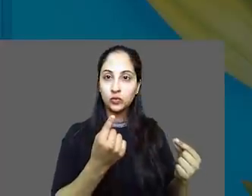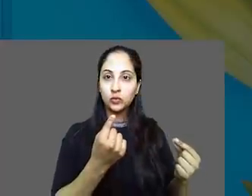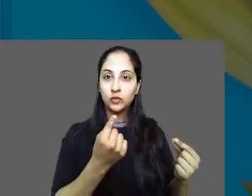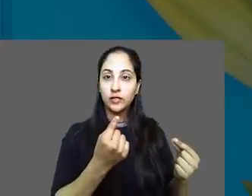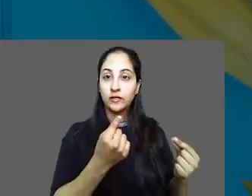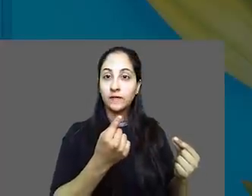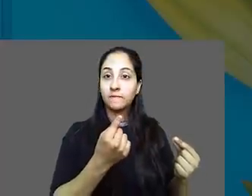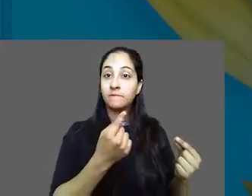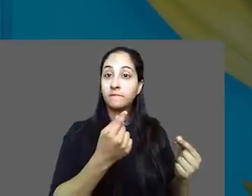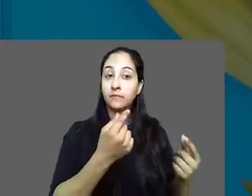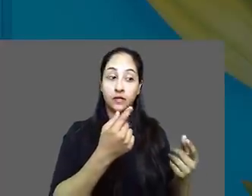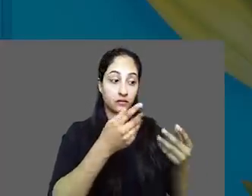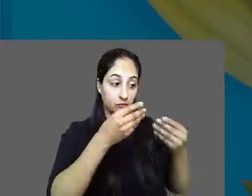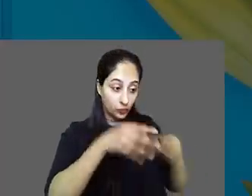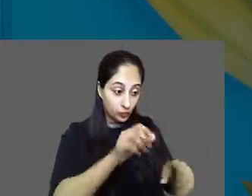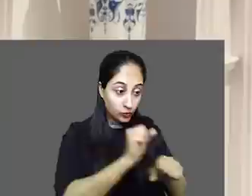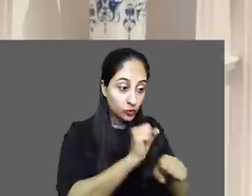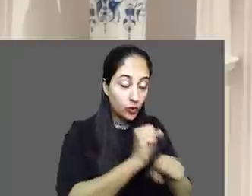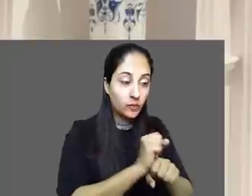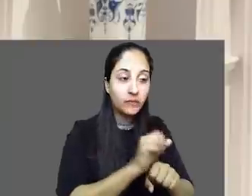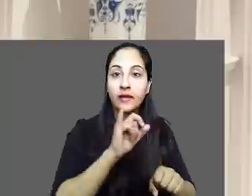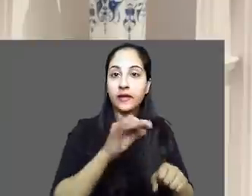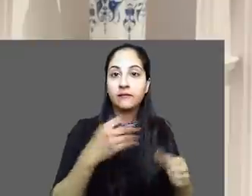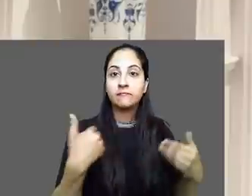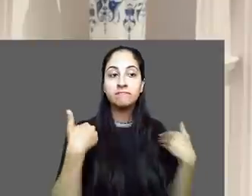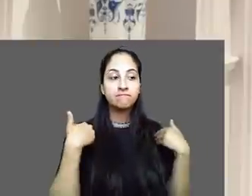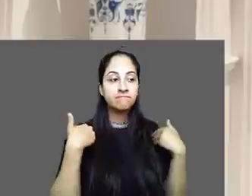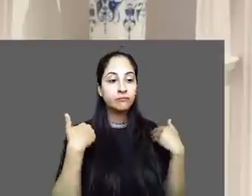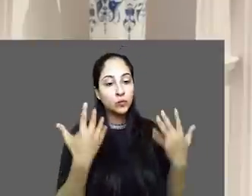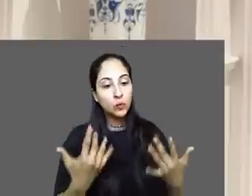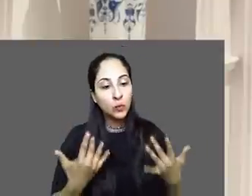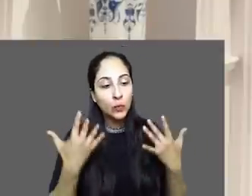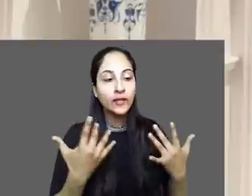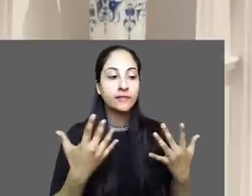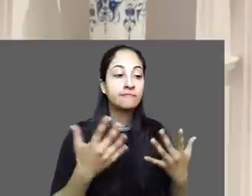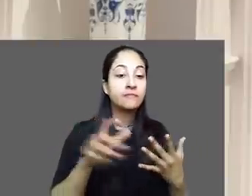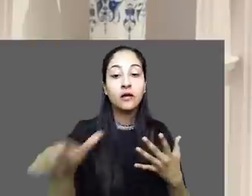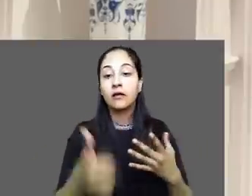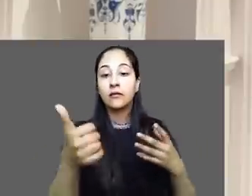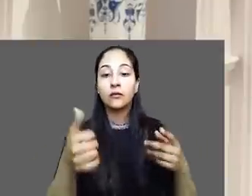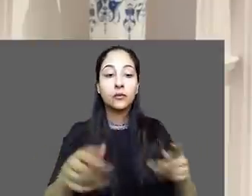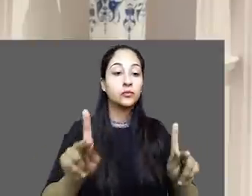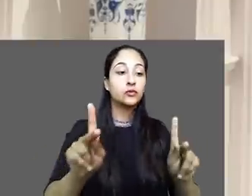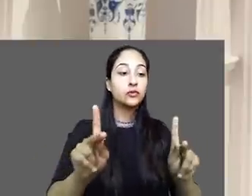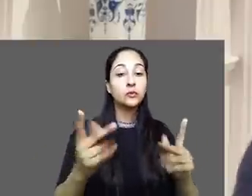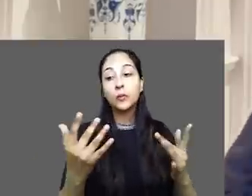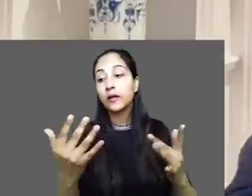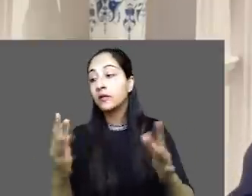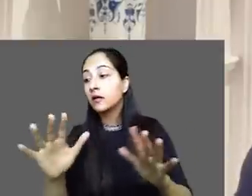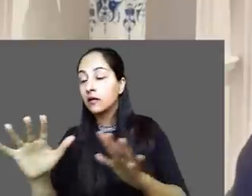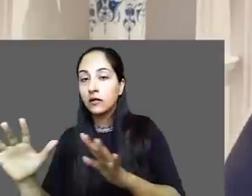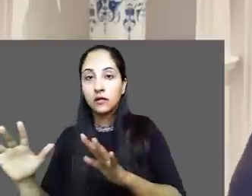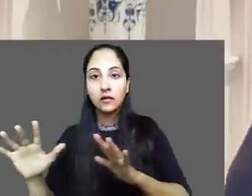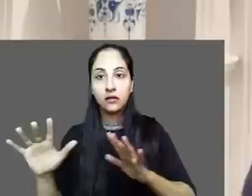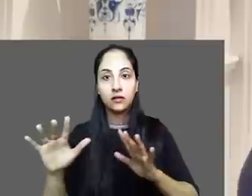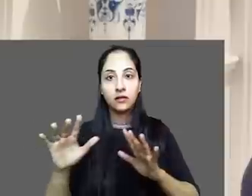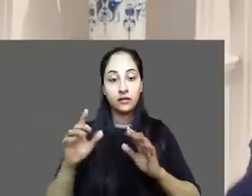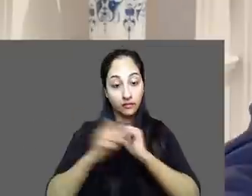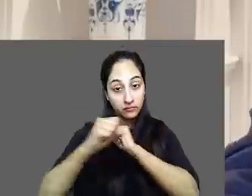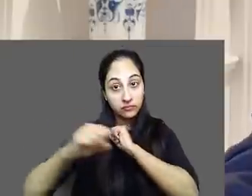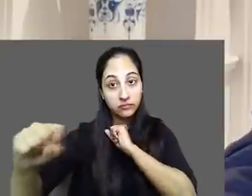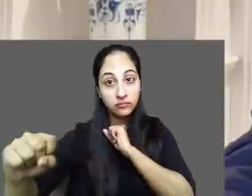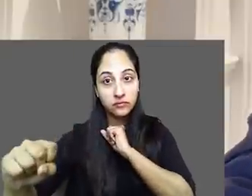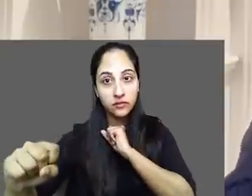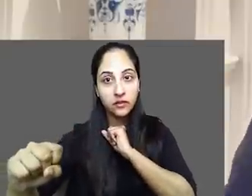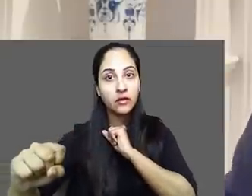I'm specifically highlighting economic matters because we want the Jamaat to remain ahead of the curve. We want the Jamaat to move ahead